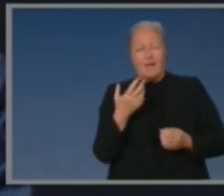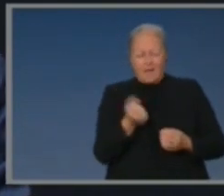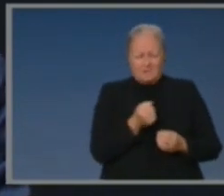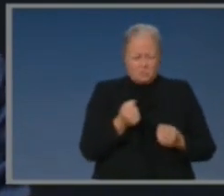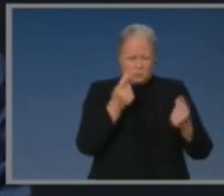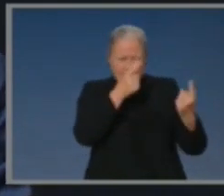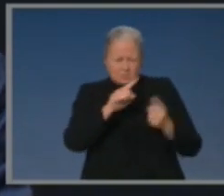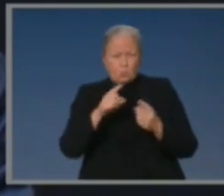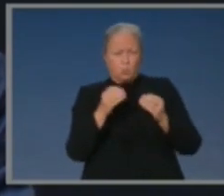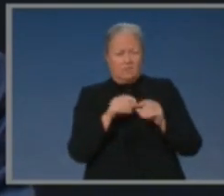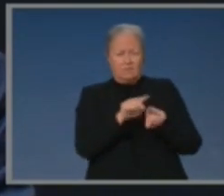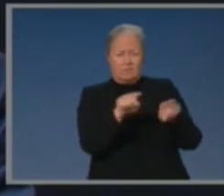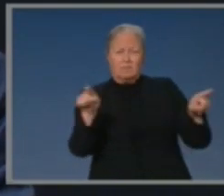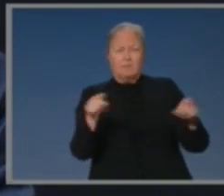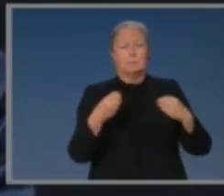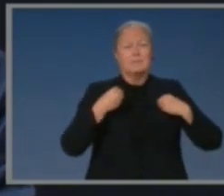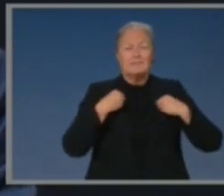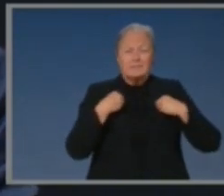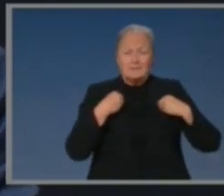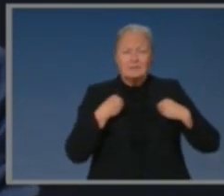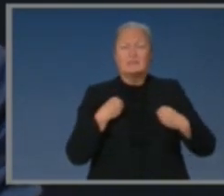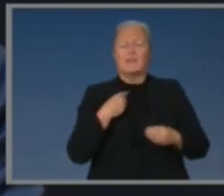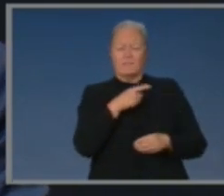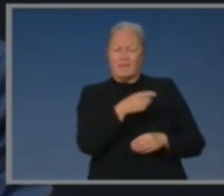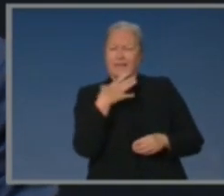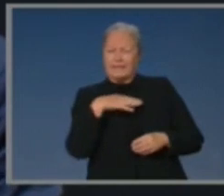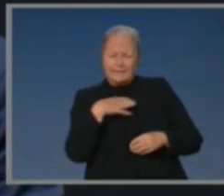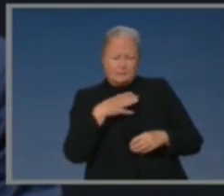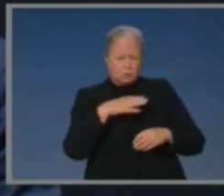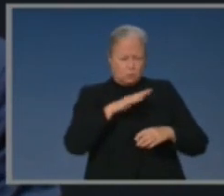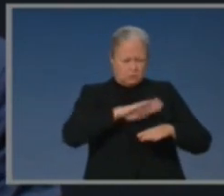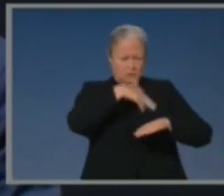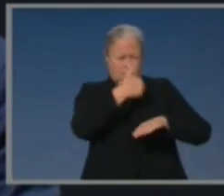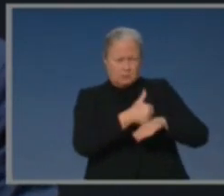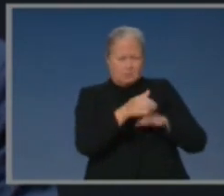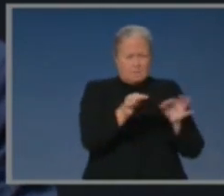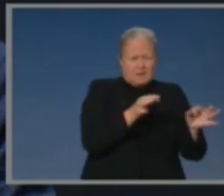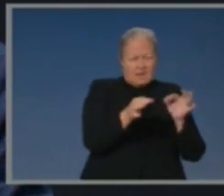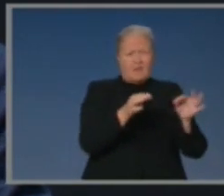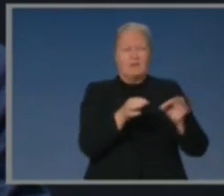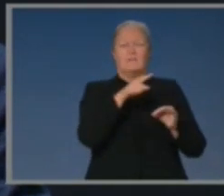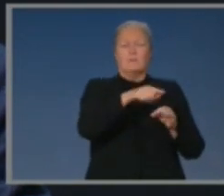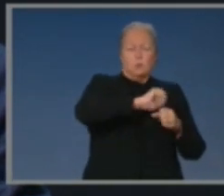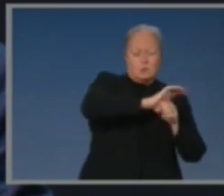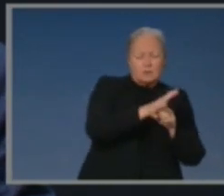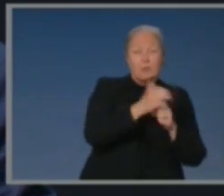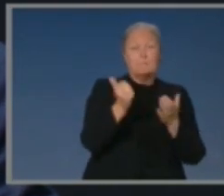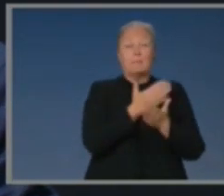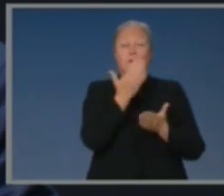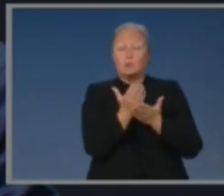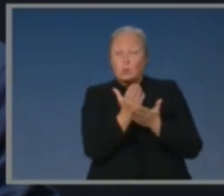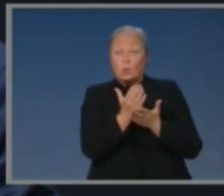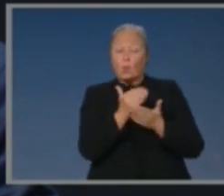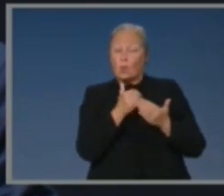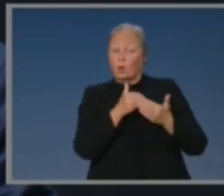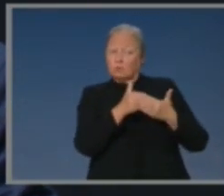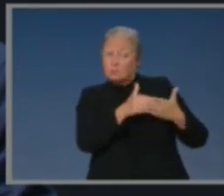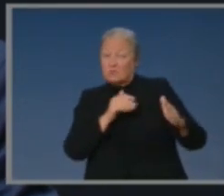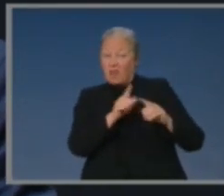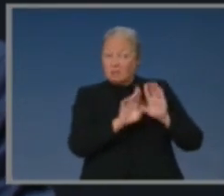have and will continue to need to put in place around COVID-19, social distancing, which are going to be measures that are